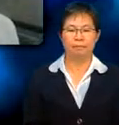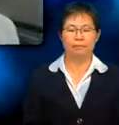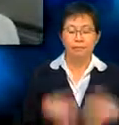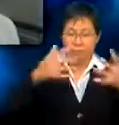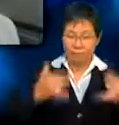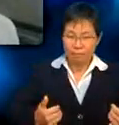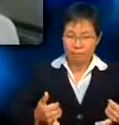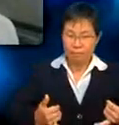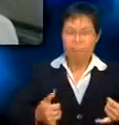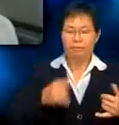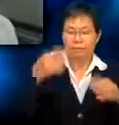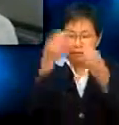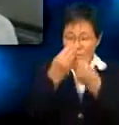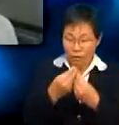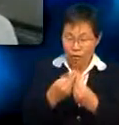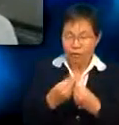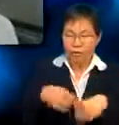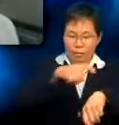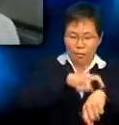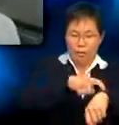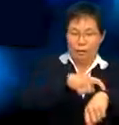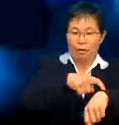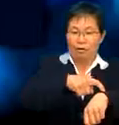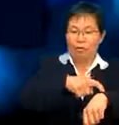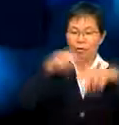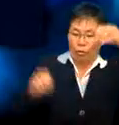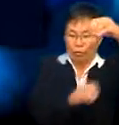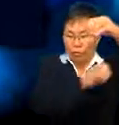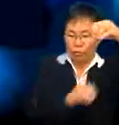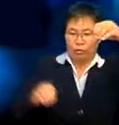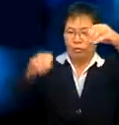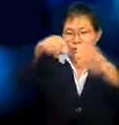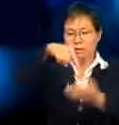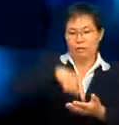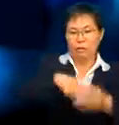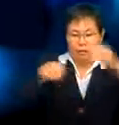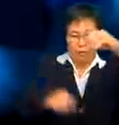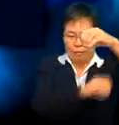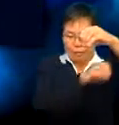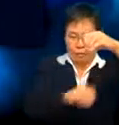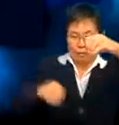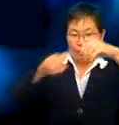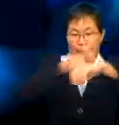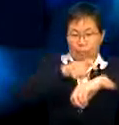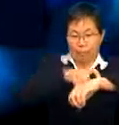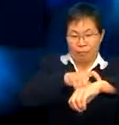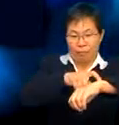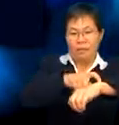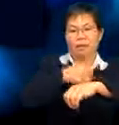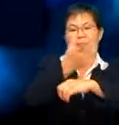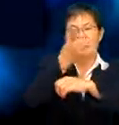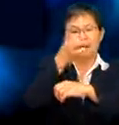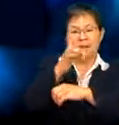Now, can you calculate the period of oscillation of this pendulum? The period of an oscillation for this pendulum